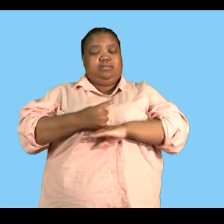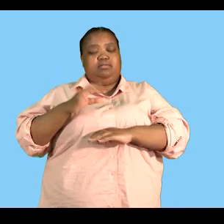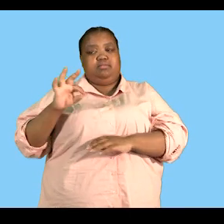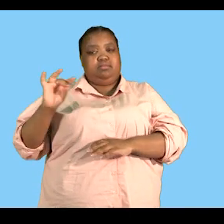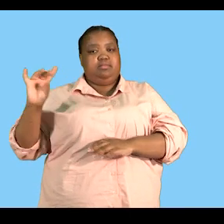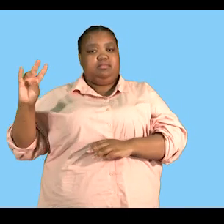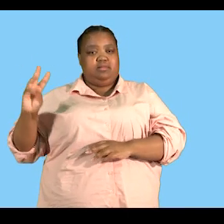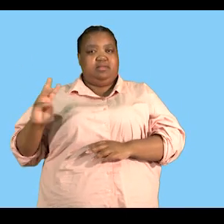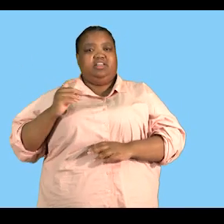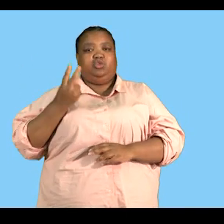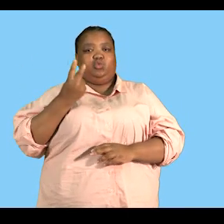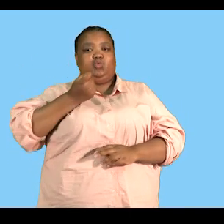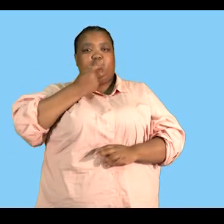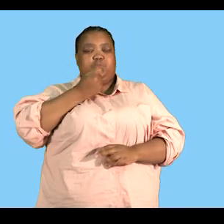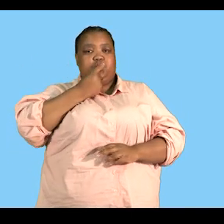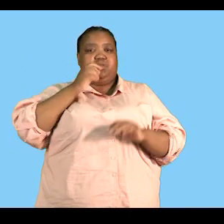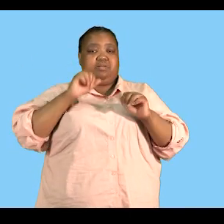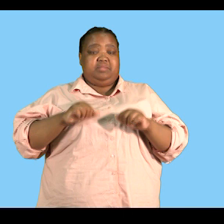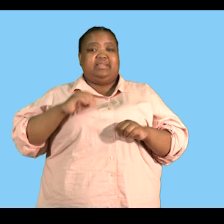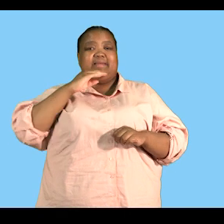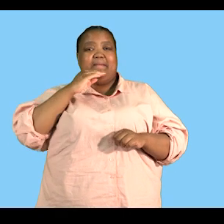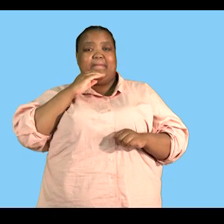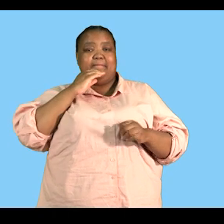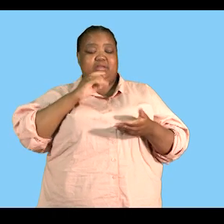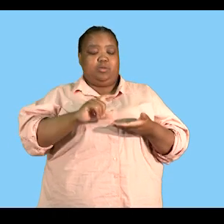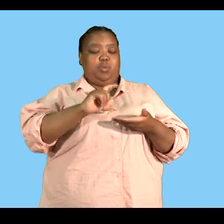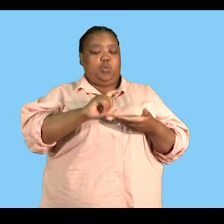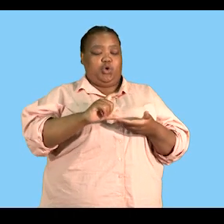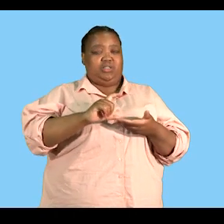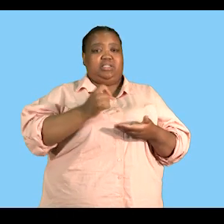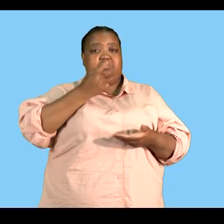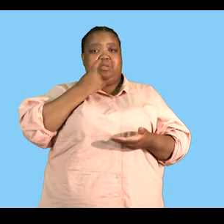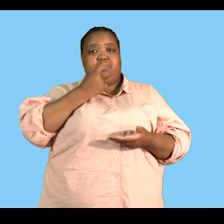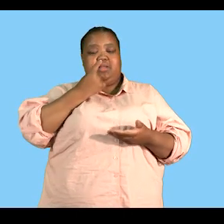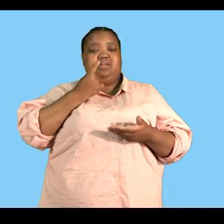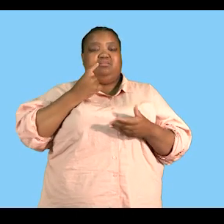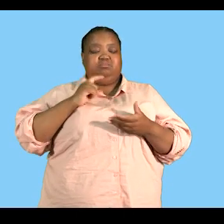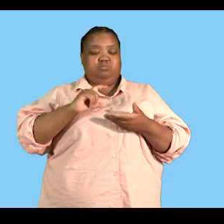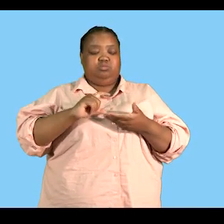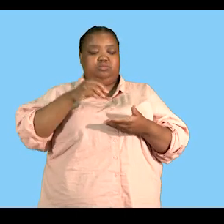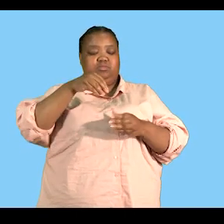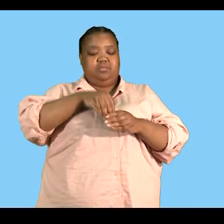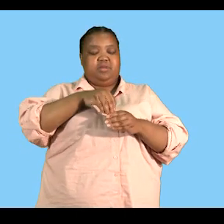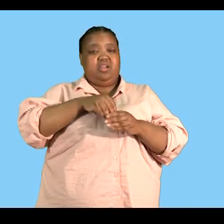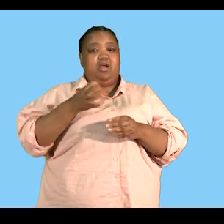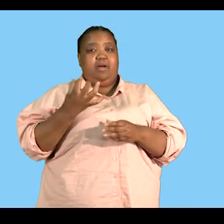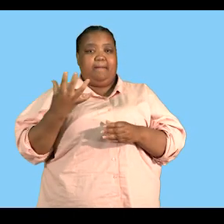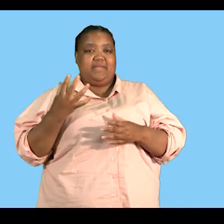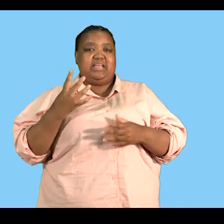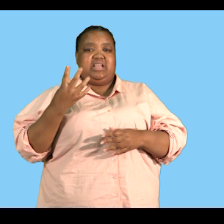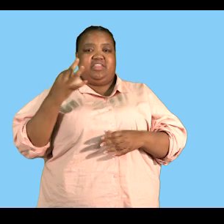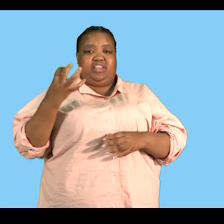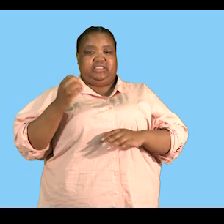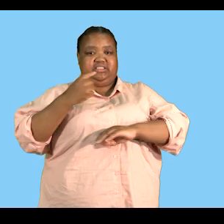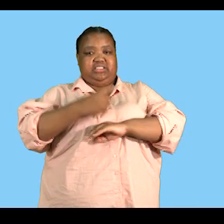day. Meaning in the bottle there is 30 days tablets to work with. The